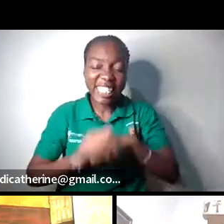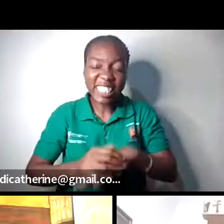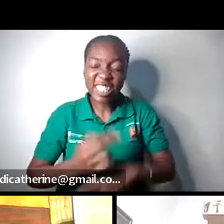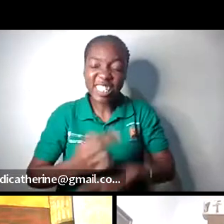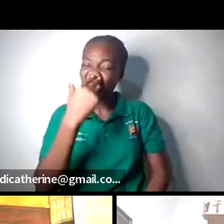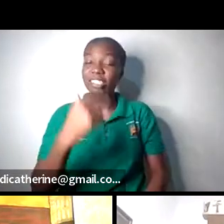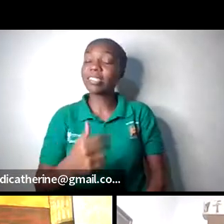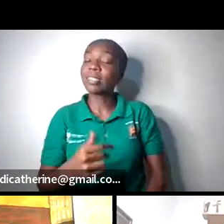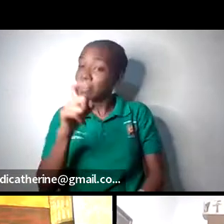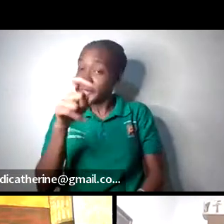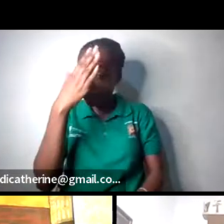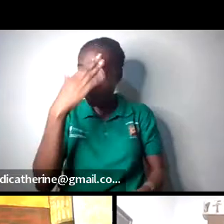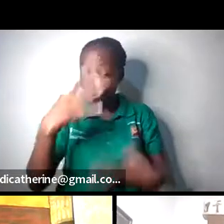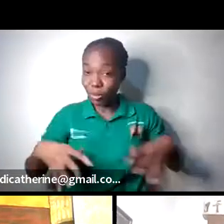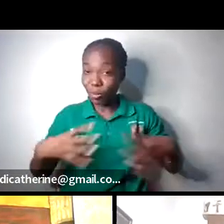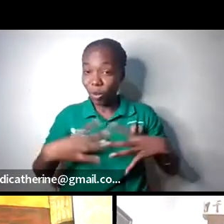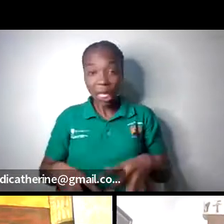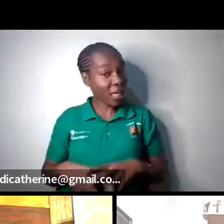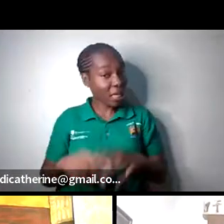with titles.